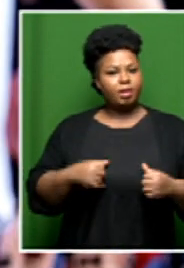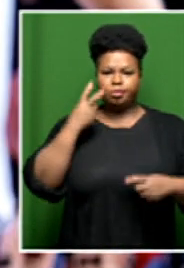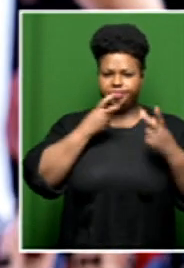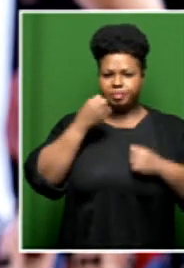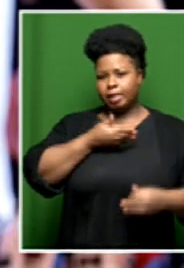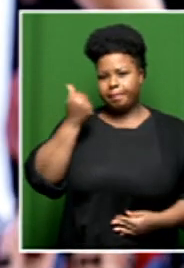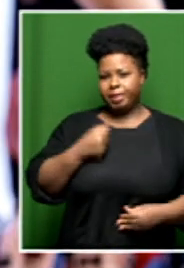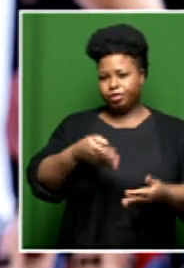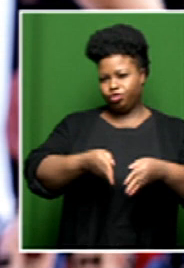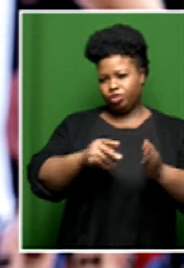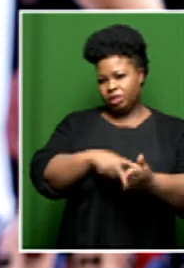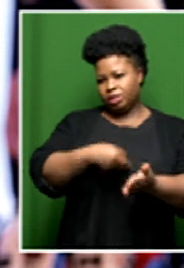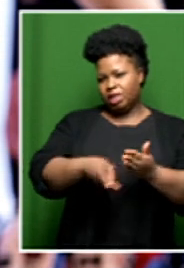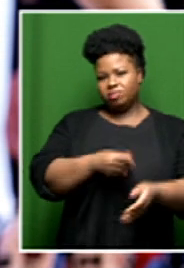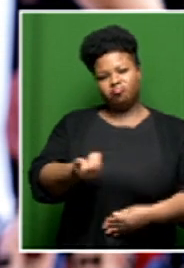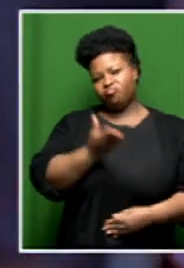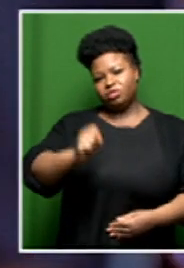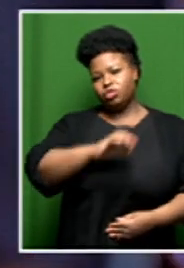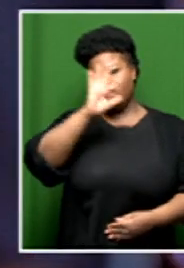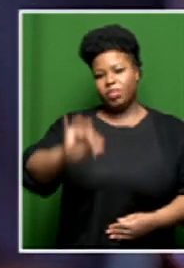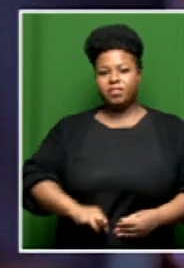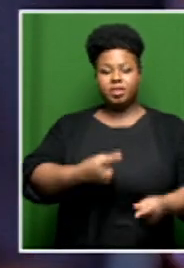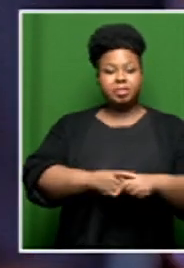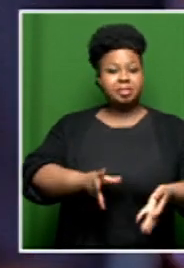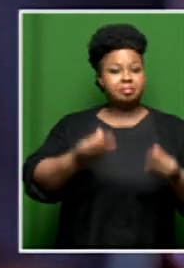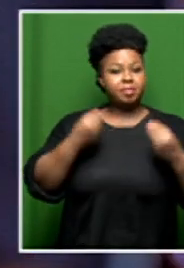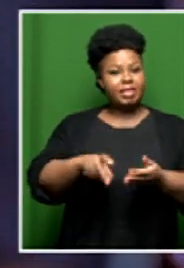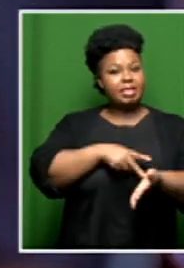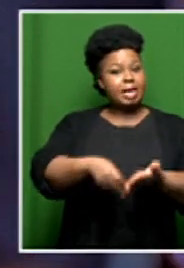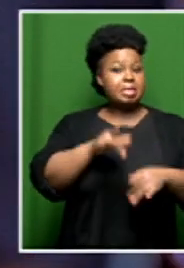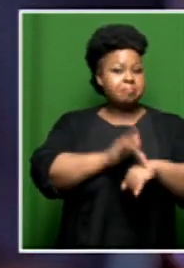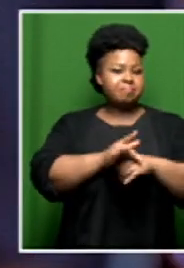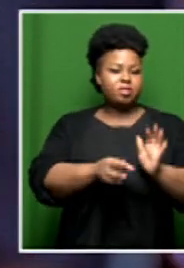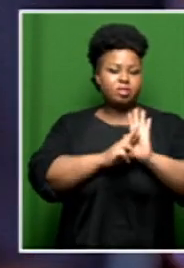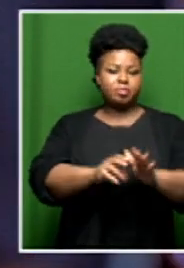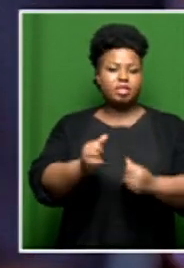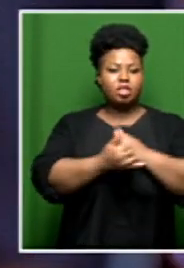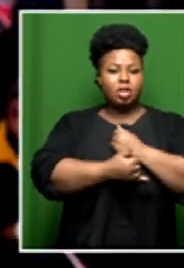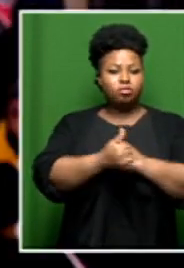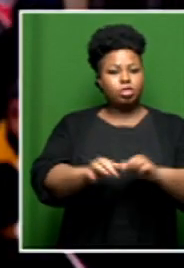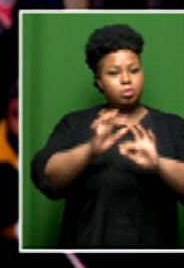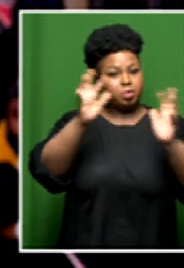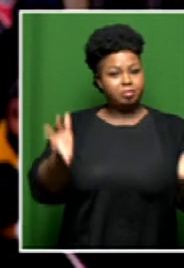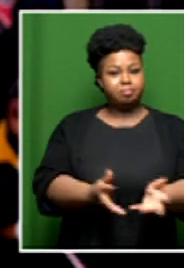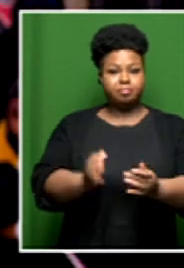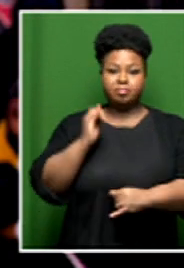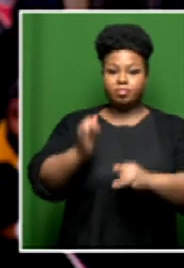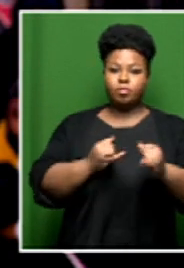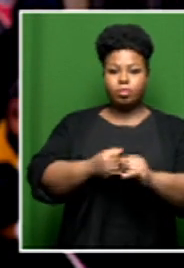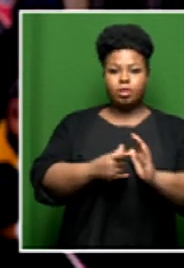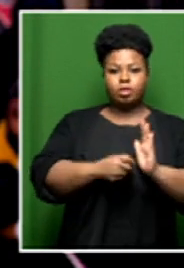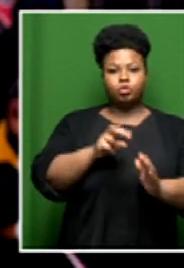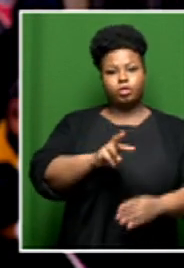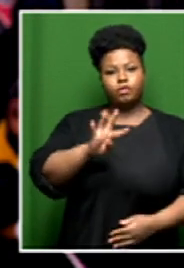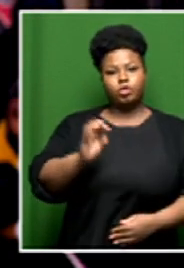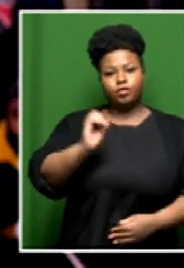for the best street dance in all parts of Mzansi to find the dancer that will represent the country on this global stage. On the 24th